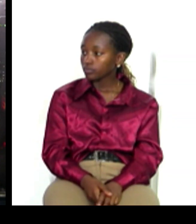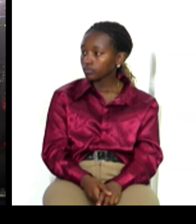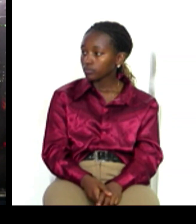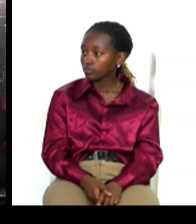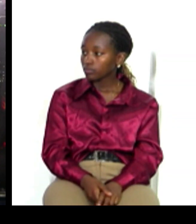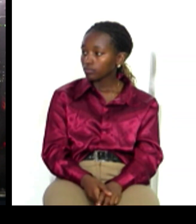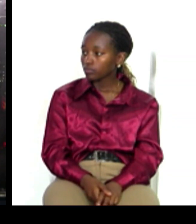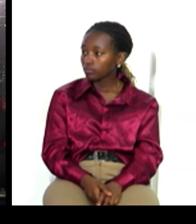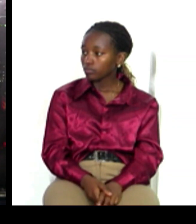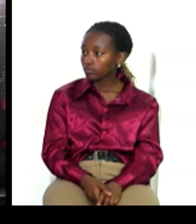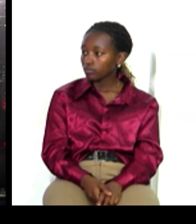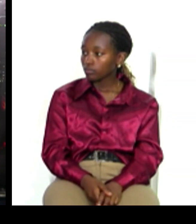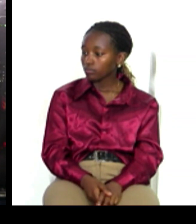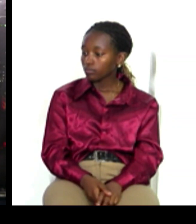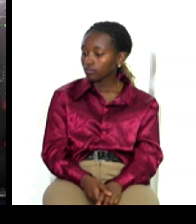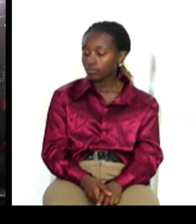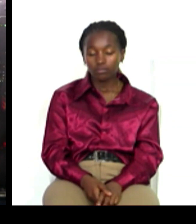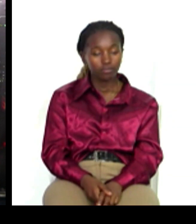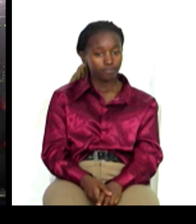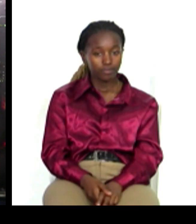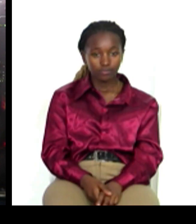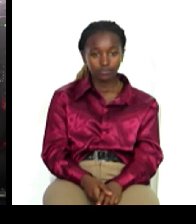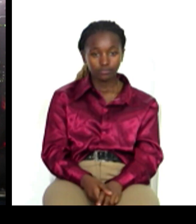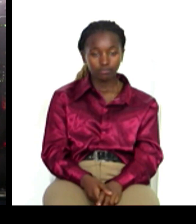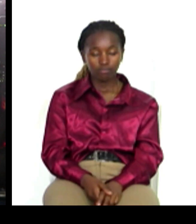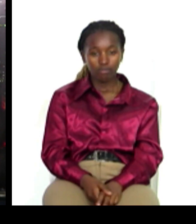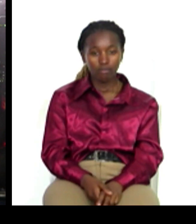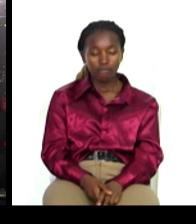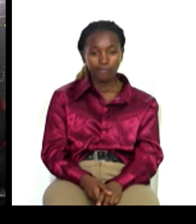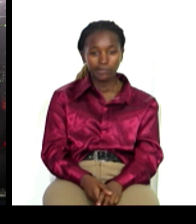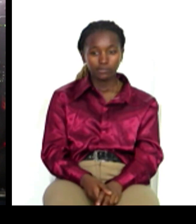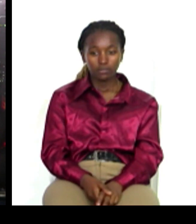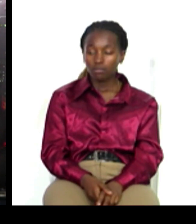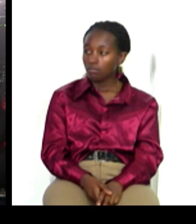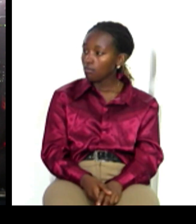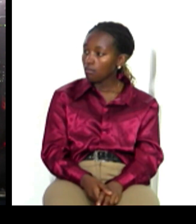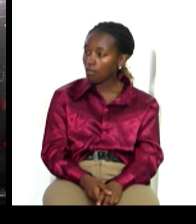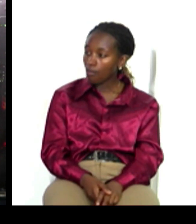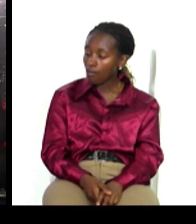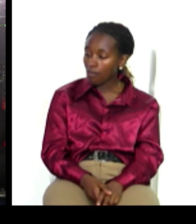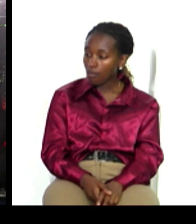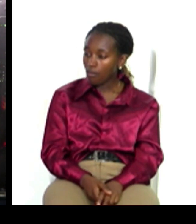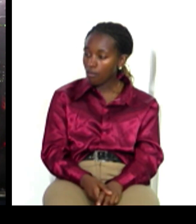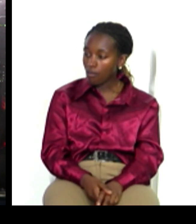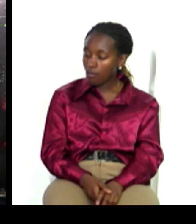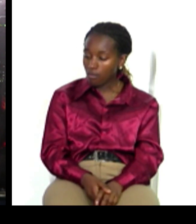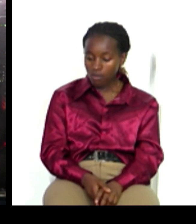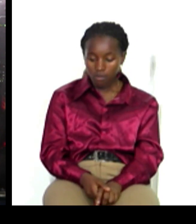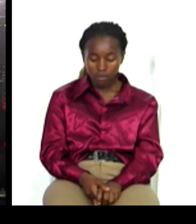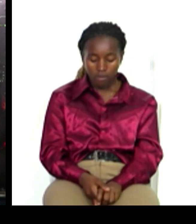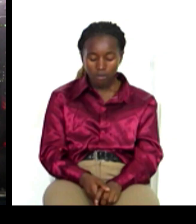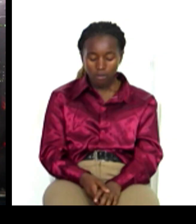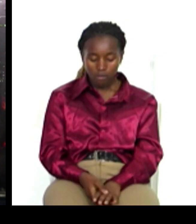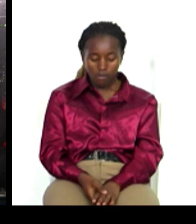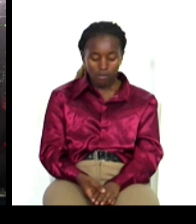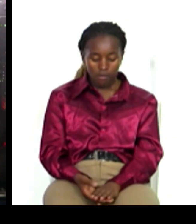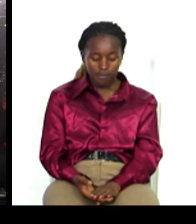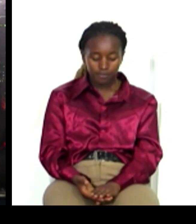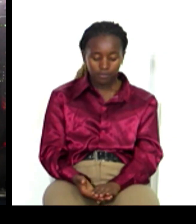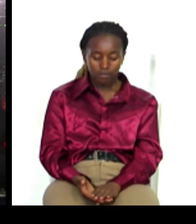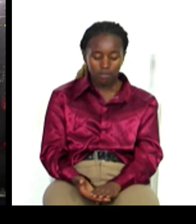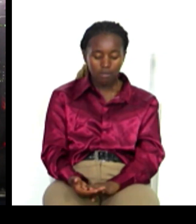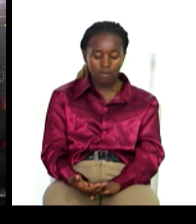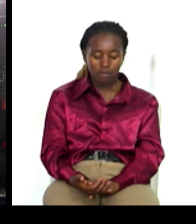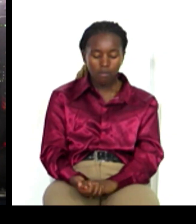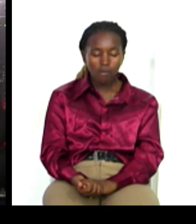No. It was a son. Someone like a son. Kivuitu was there during the 2007, 2005, and yes, exactly. Yeah, it was